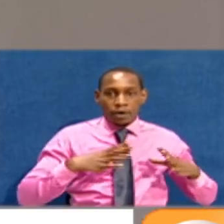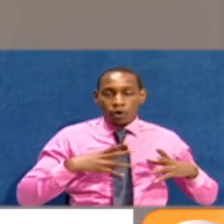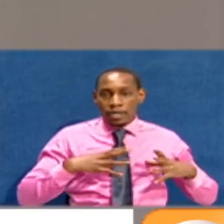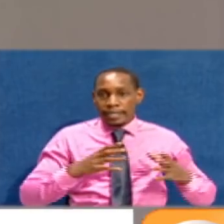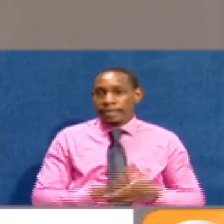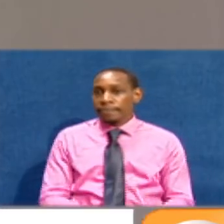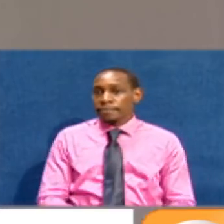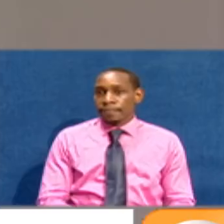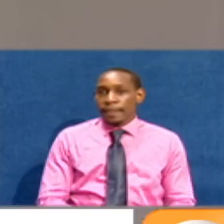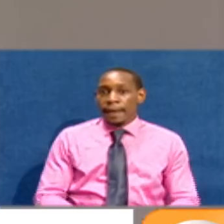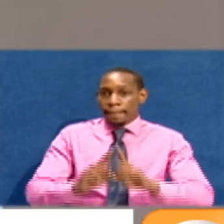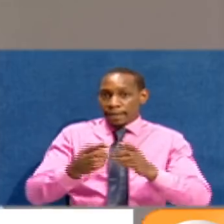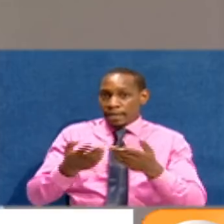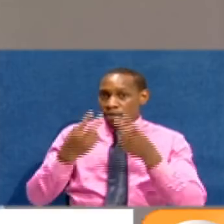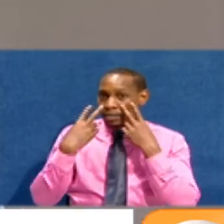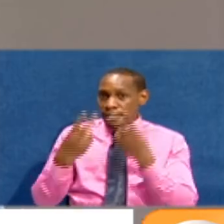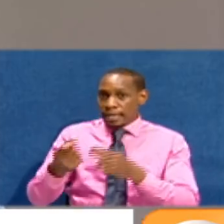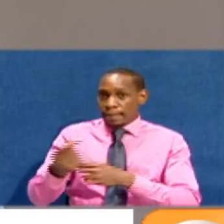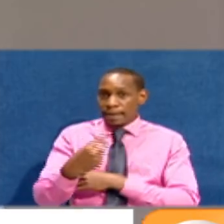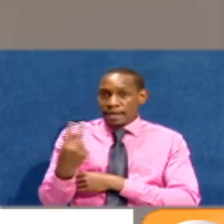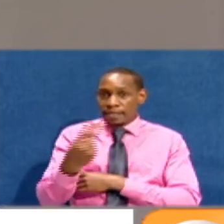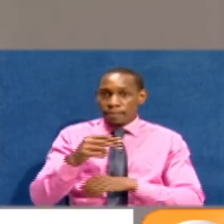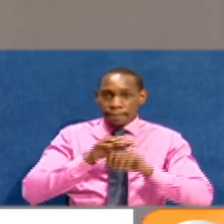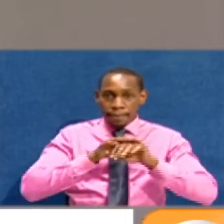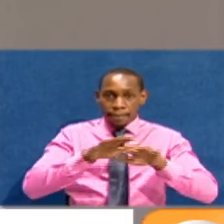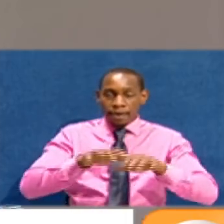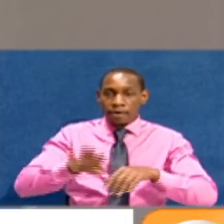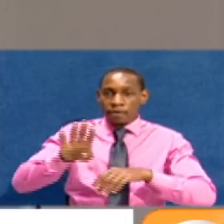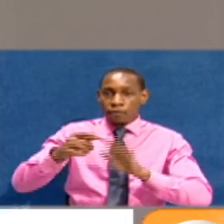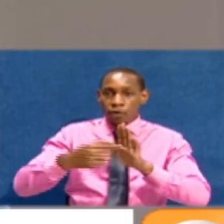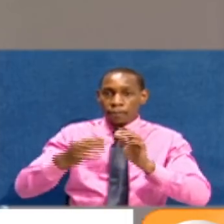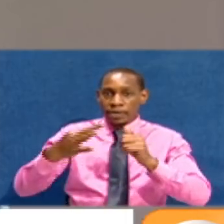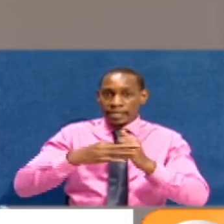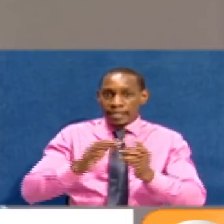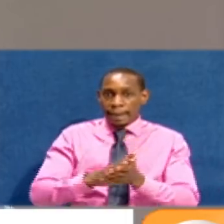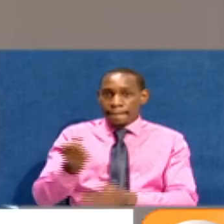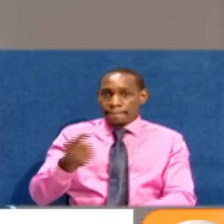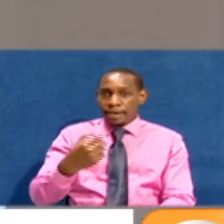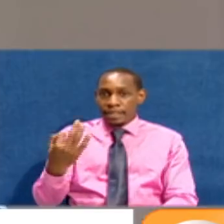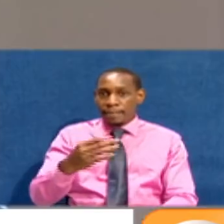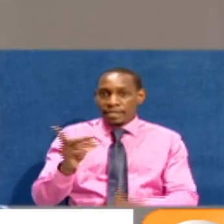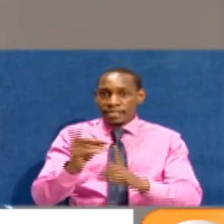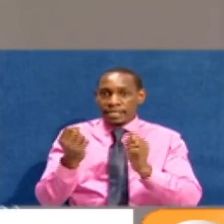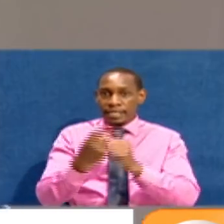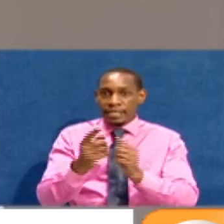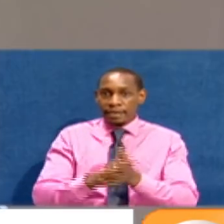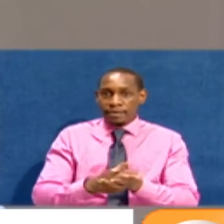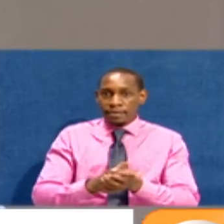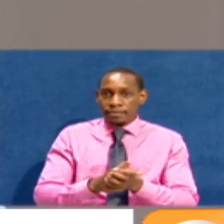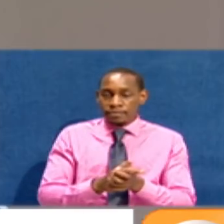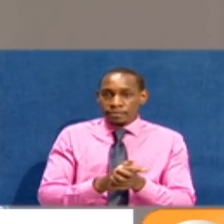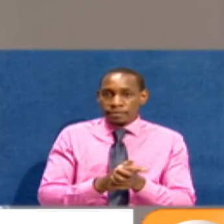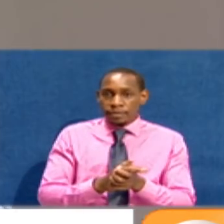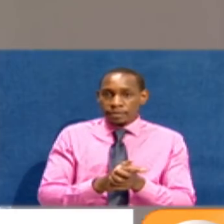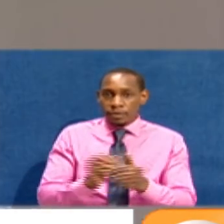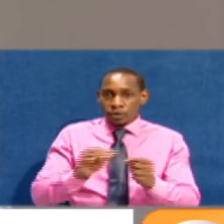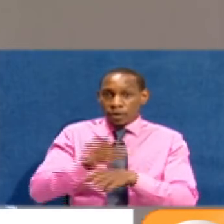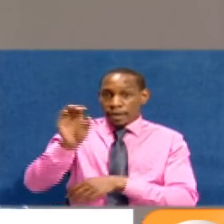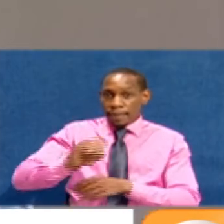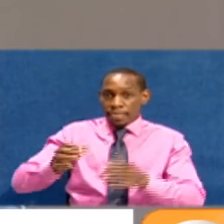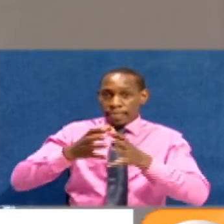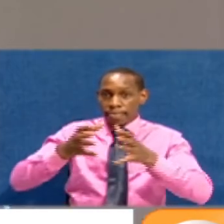numbers going up. They didn't. But we are seeing in February it goes up to 4.8. And March 11th, we have 9.7%